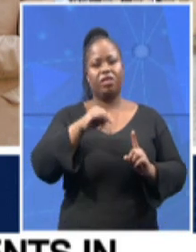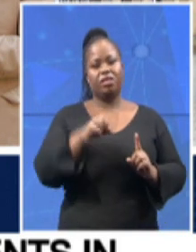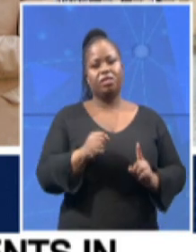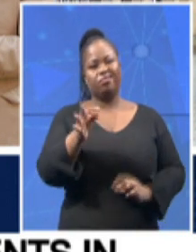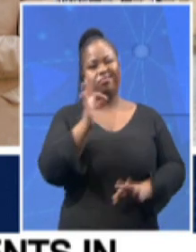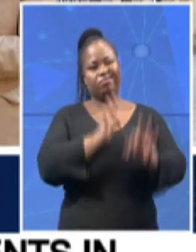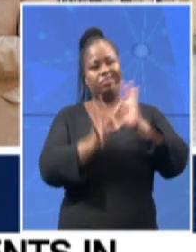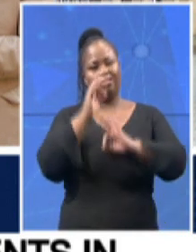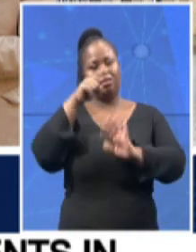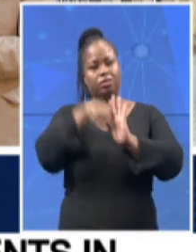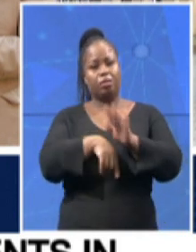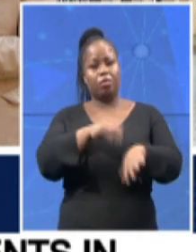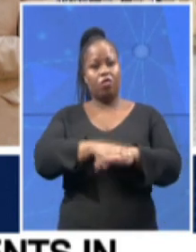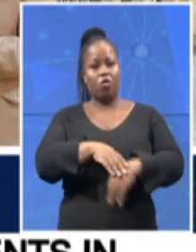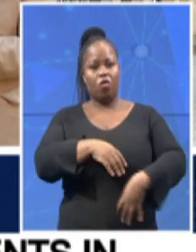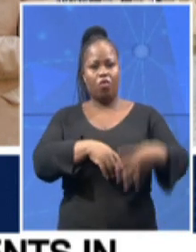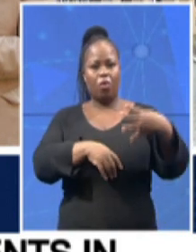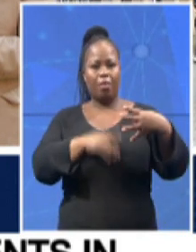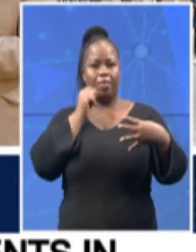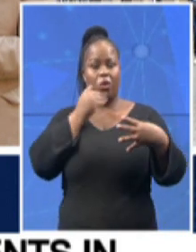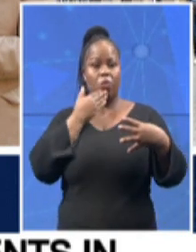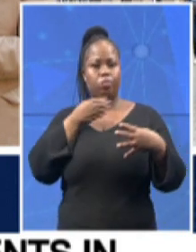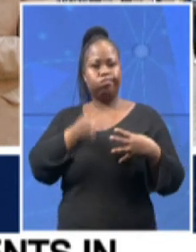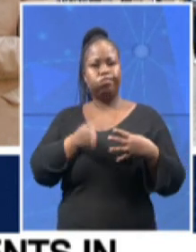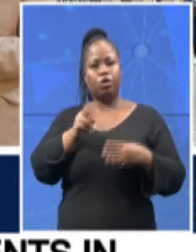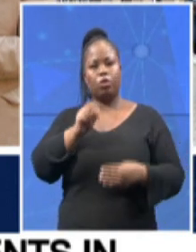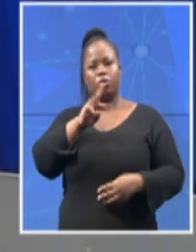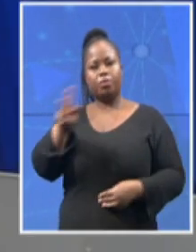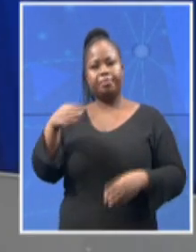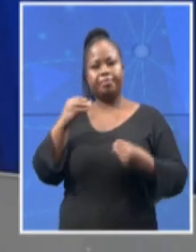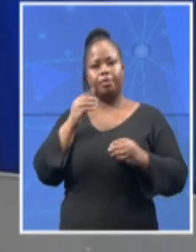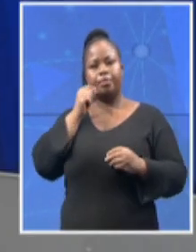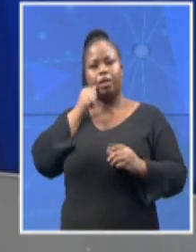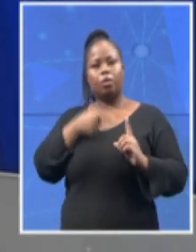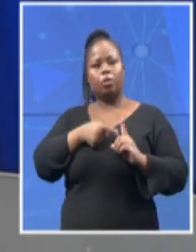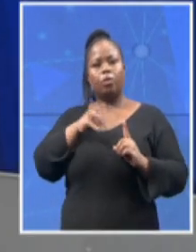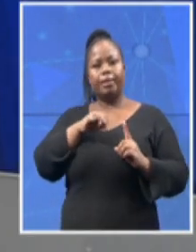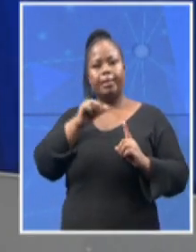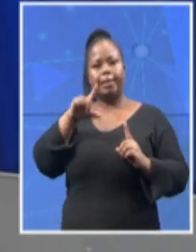us about the trial of the 4 men charged with the murder of Northwest businessman Wandile Bozwana.